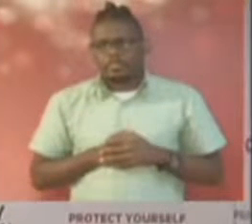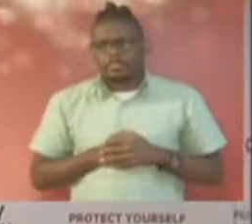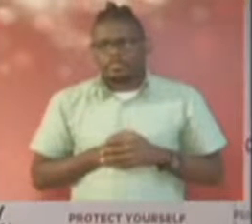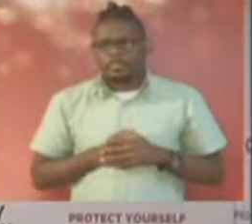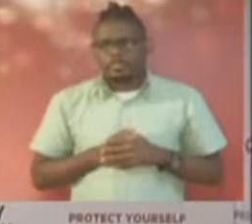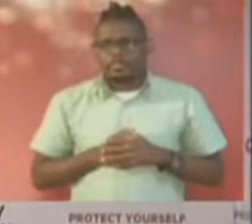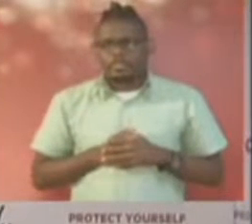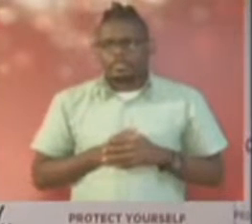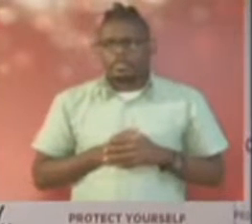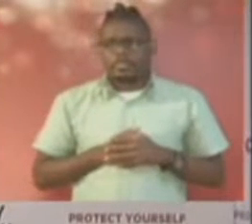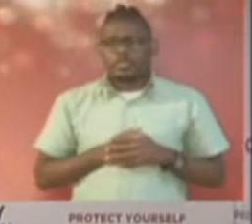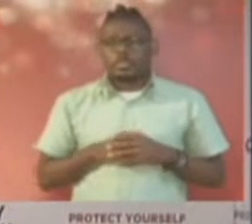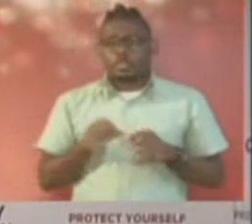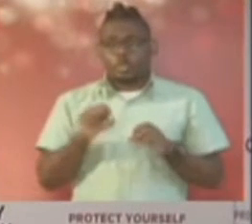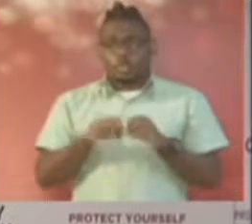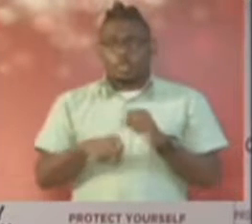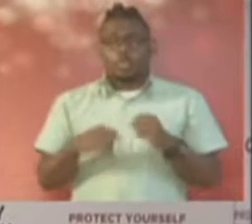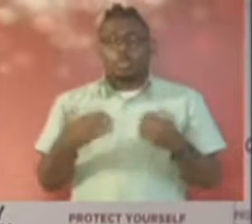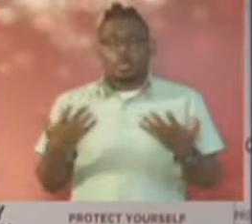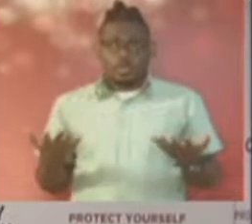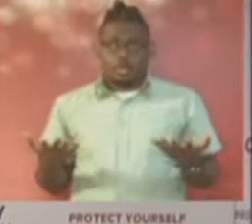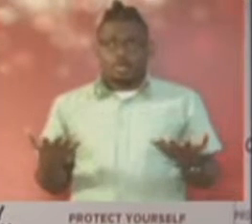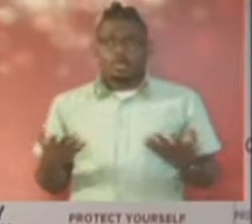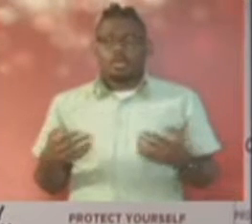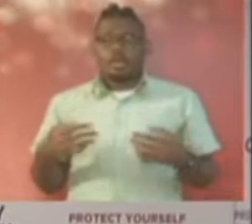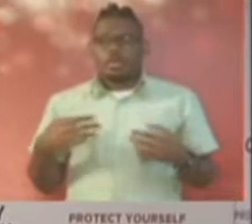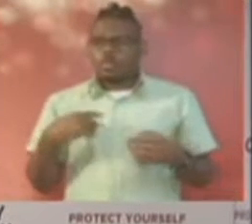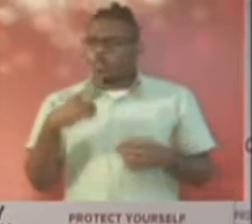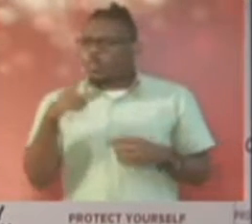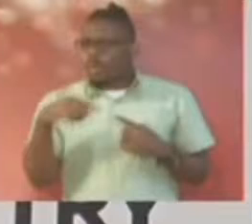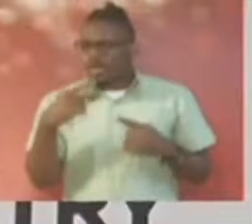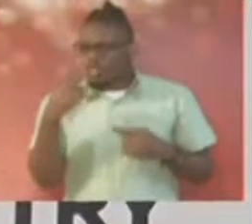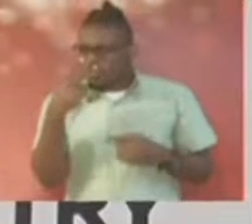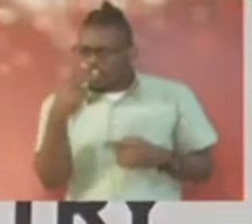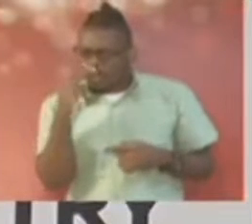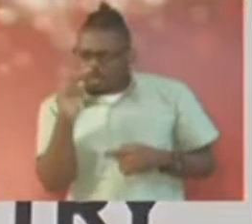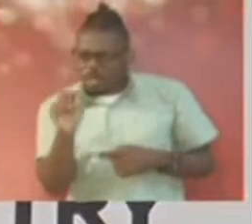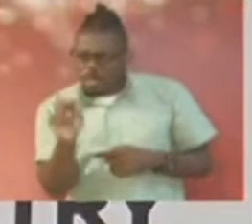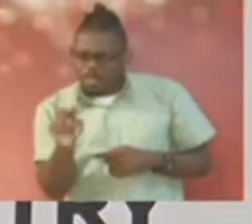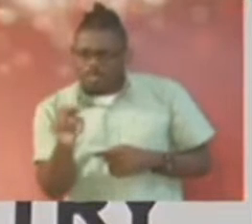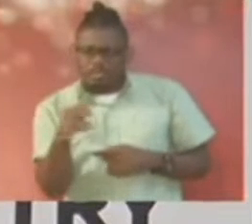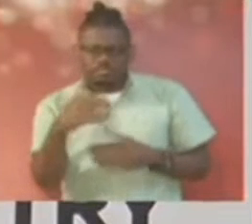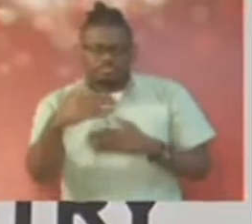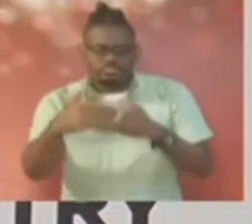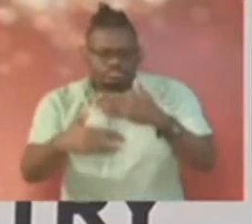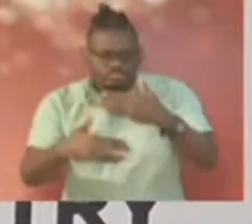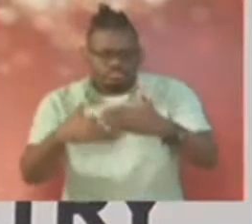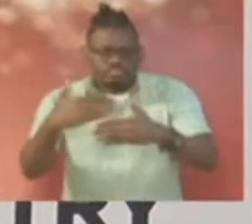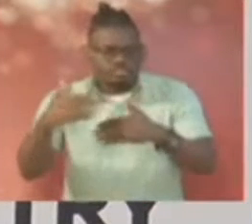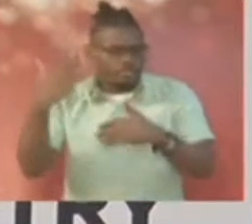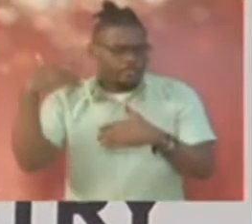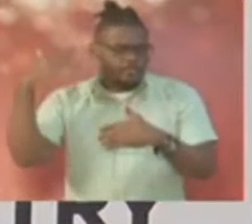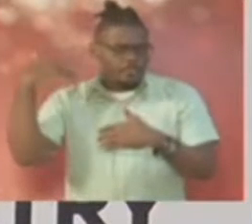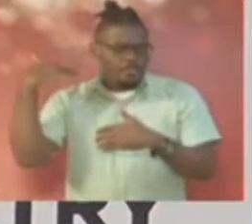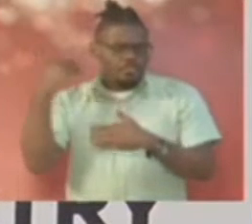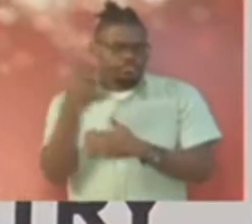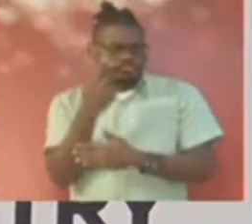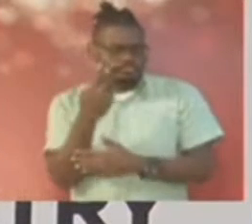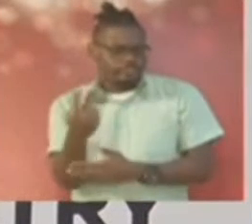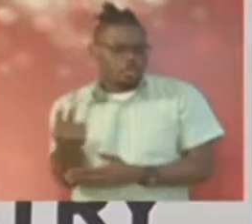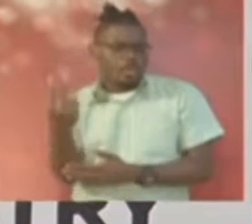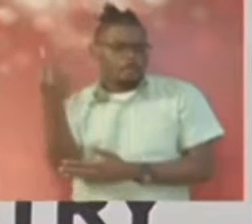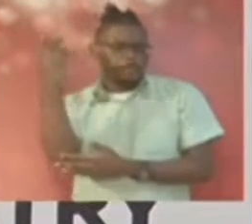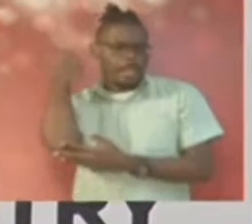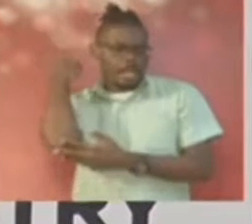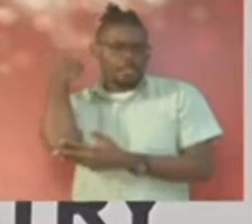so generally speaking, what we have noticed, and when you look at the trends looking backwards in terms of the epidemic in the second